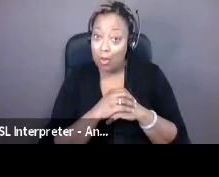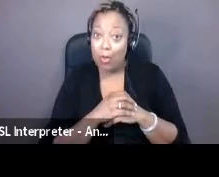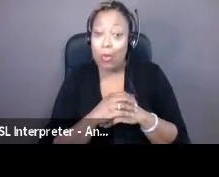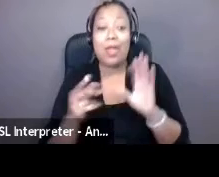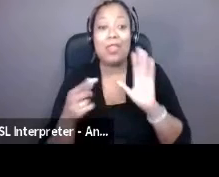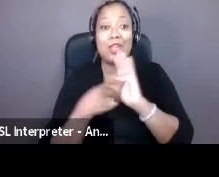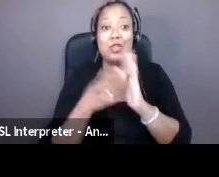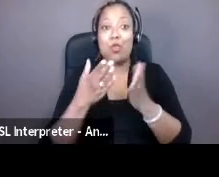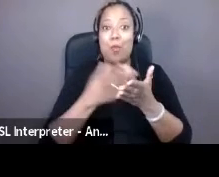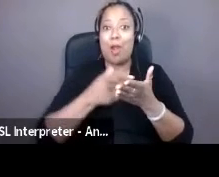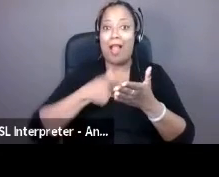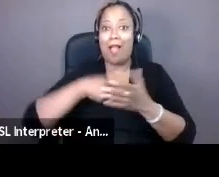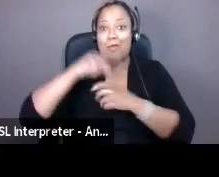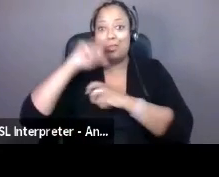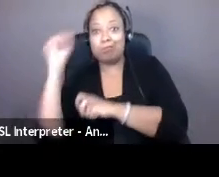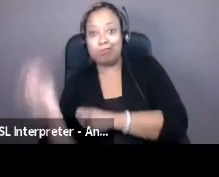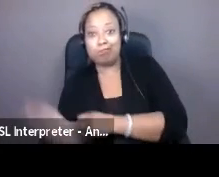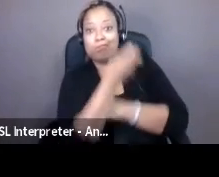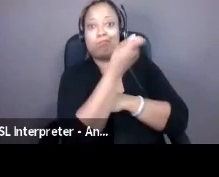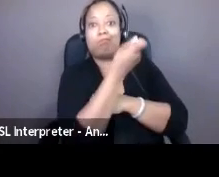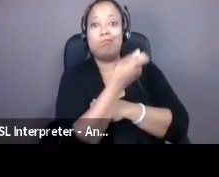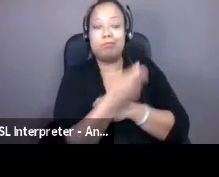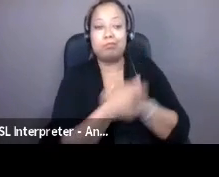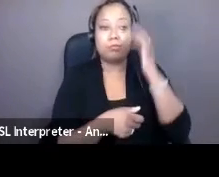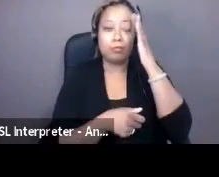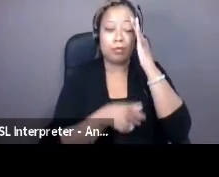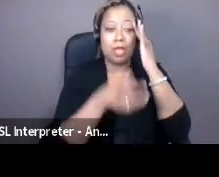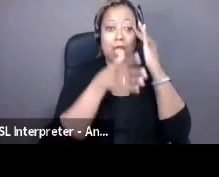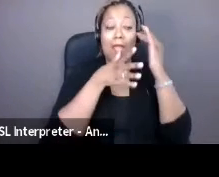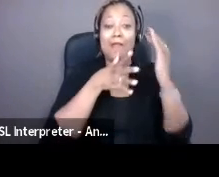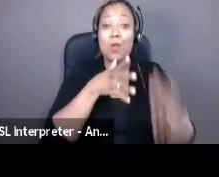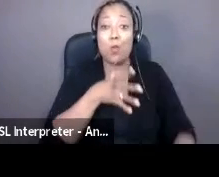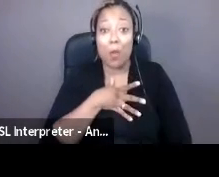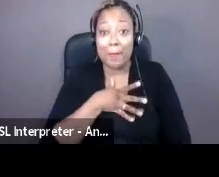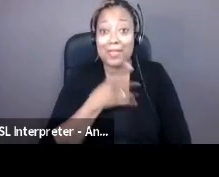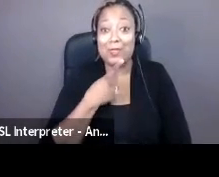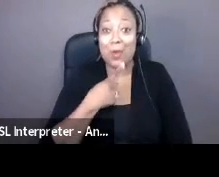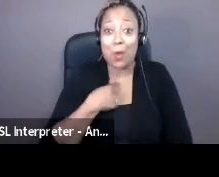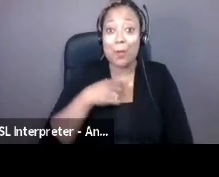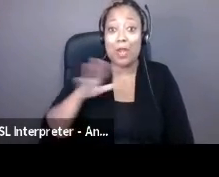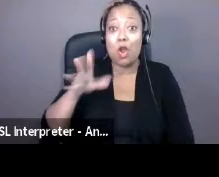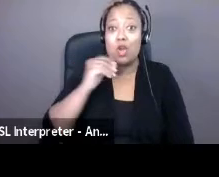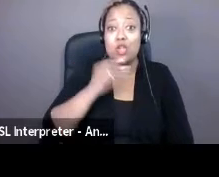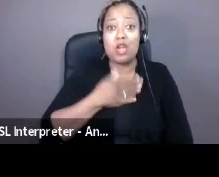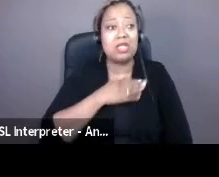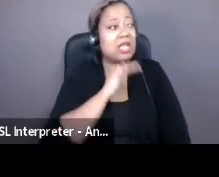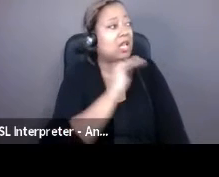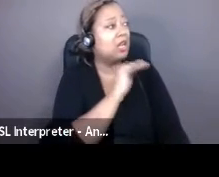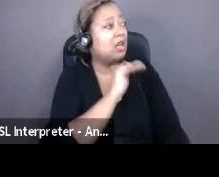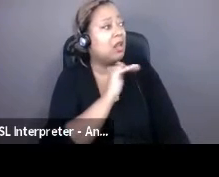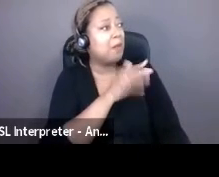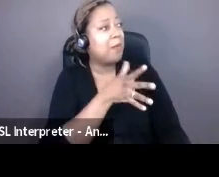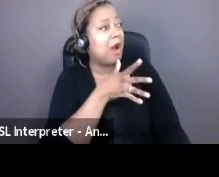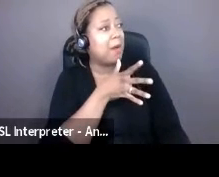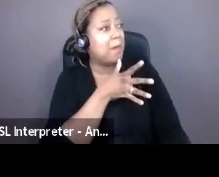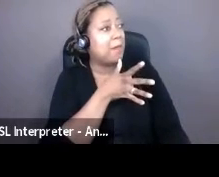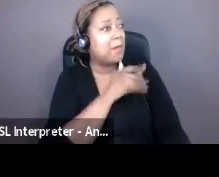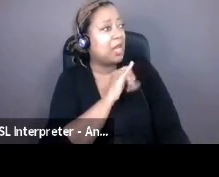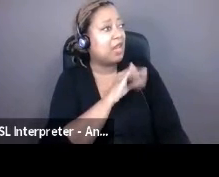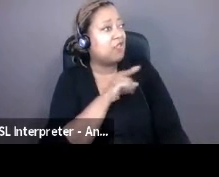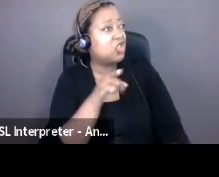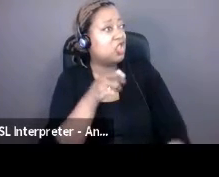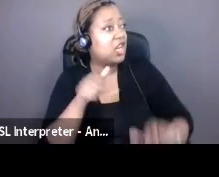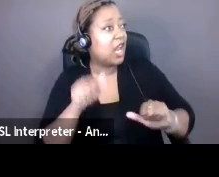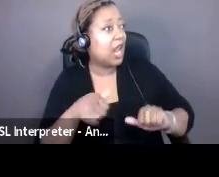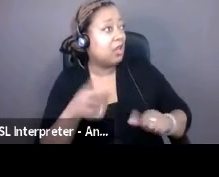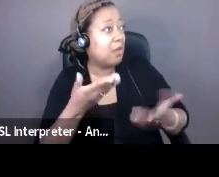I was hitting, and the woman told me that her daughter turned to her and said, Mom, well, if she can do it, maybe you